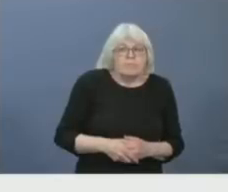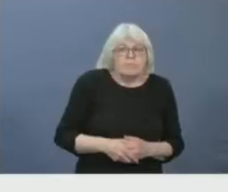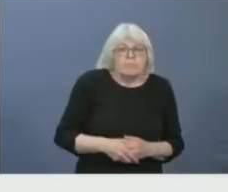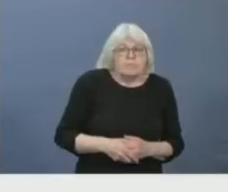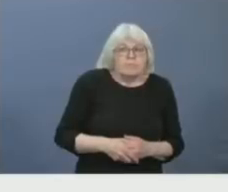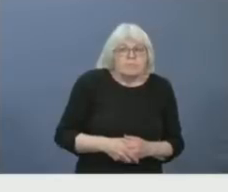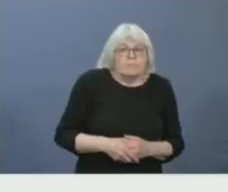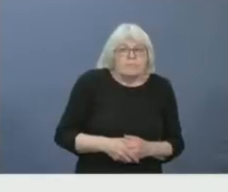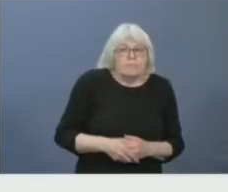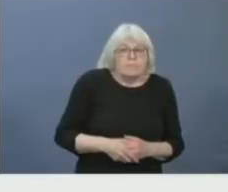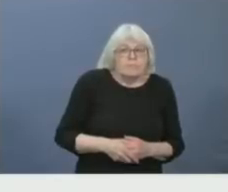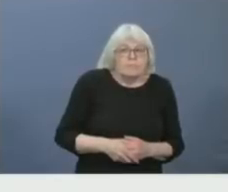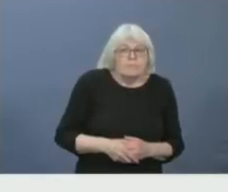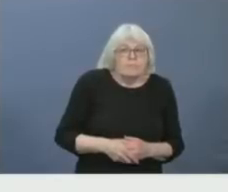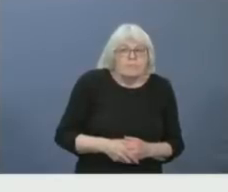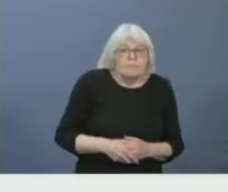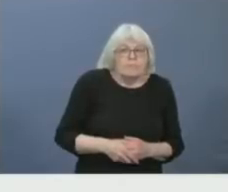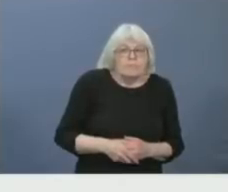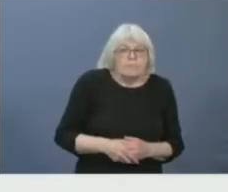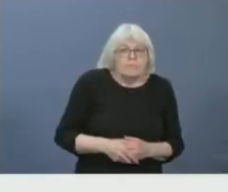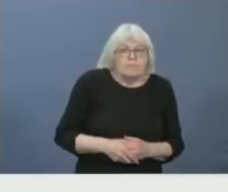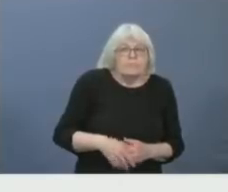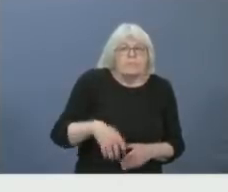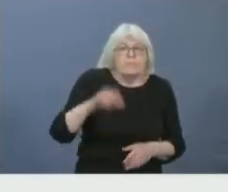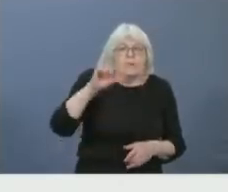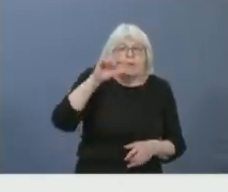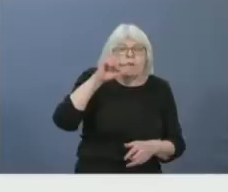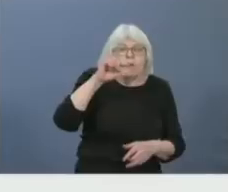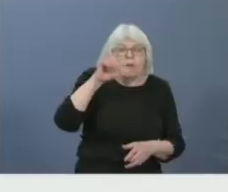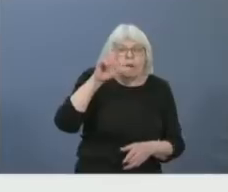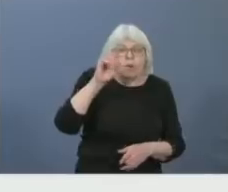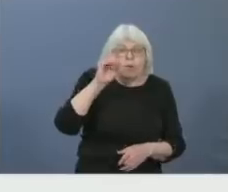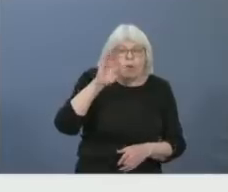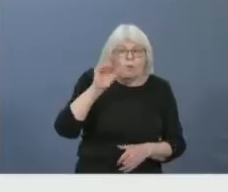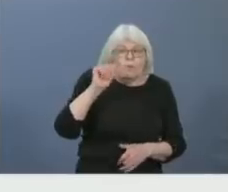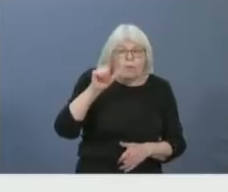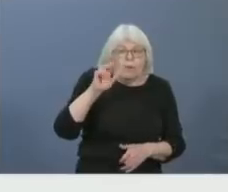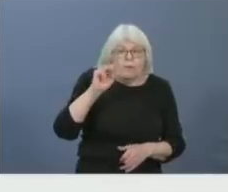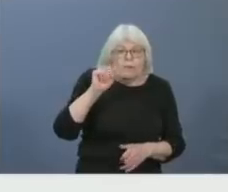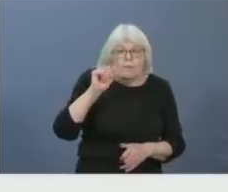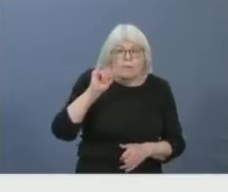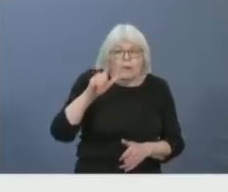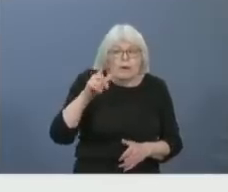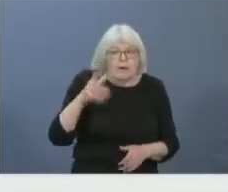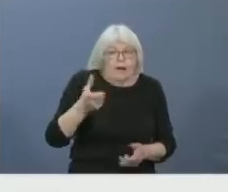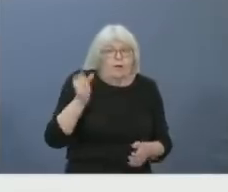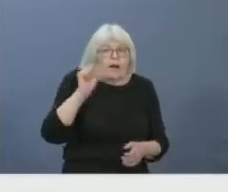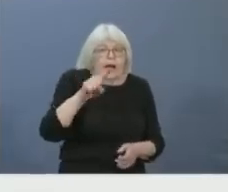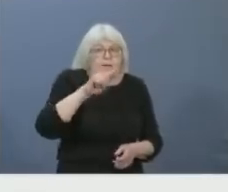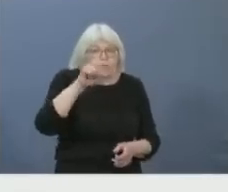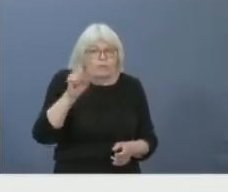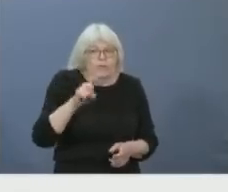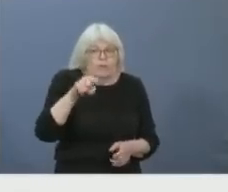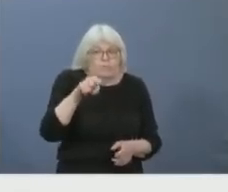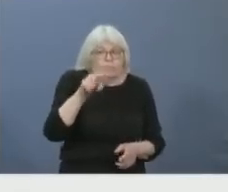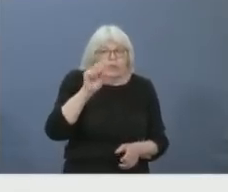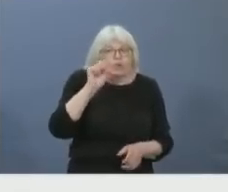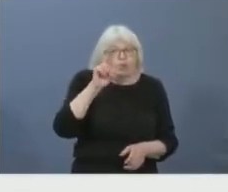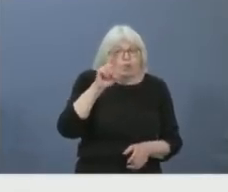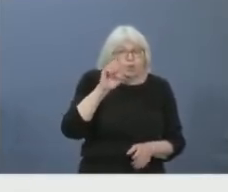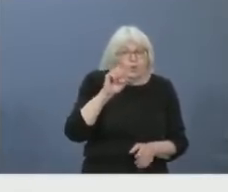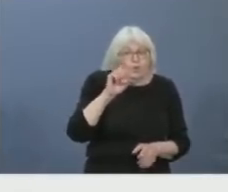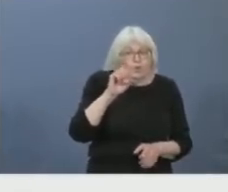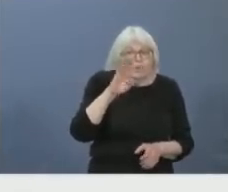Darshana. Hi, this is a question for Sue. And I apologize if